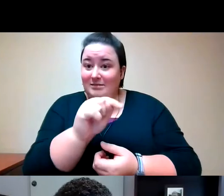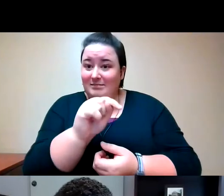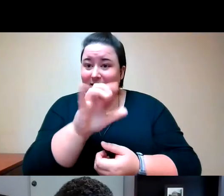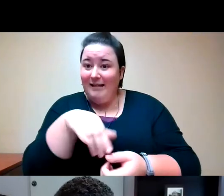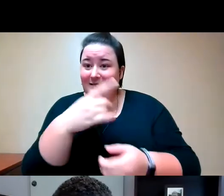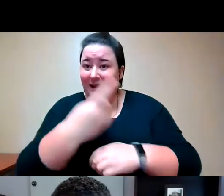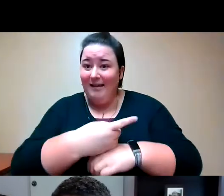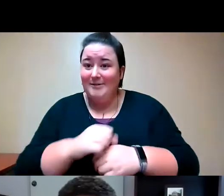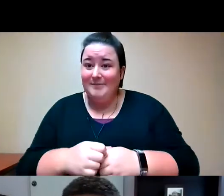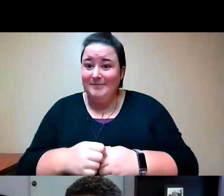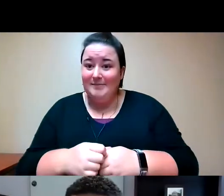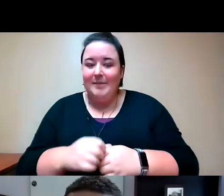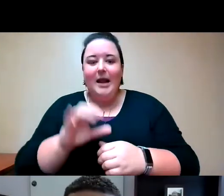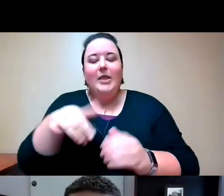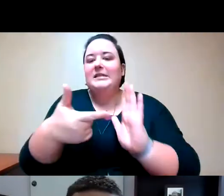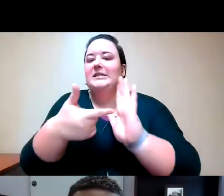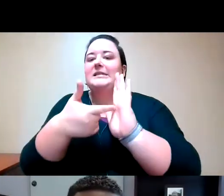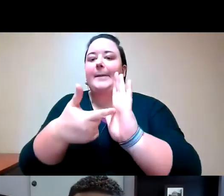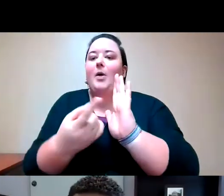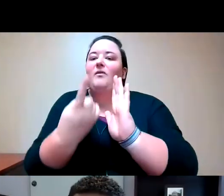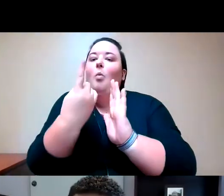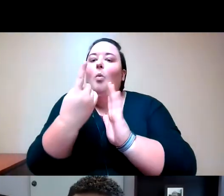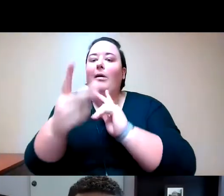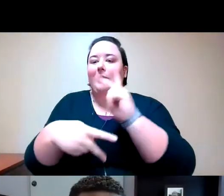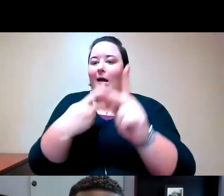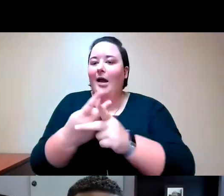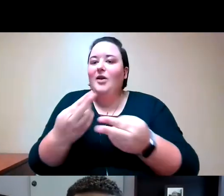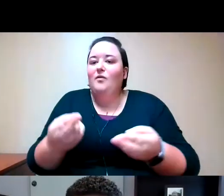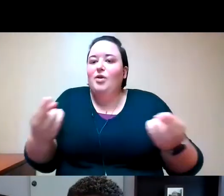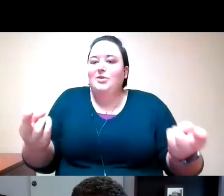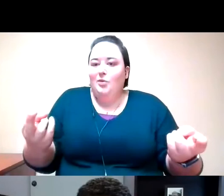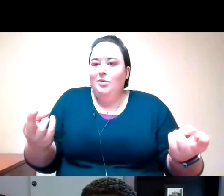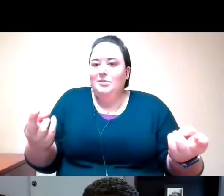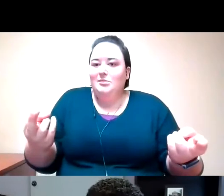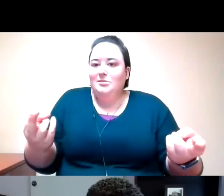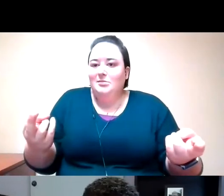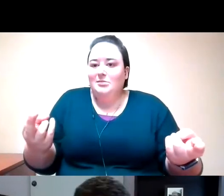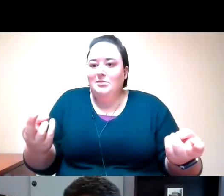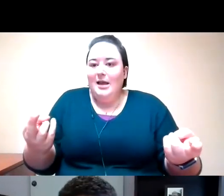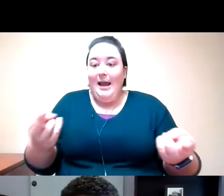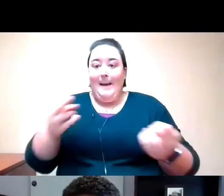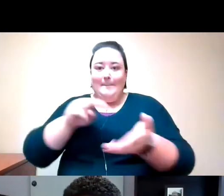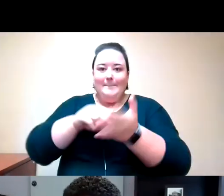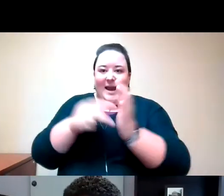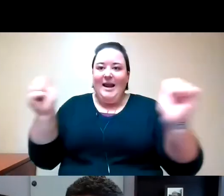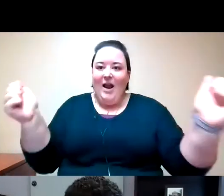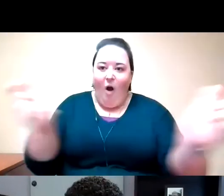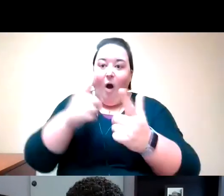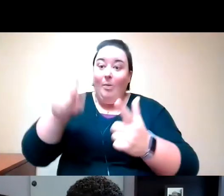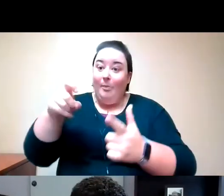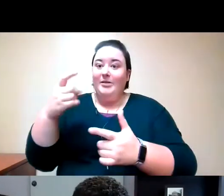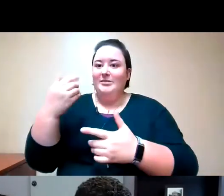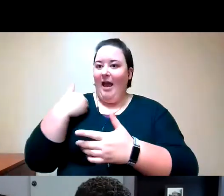this just as an example of one type of resource that exists, not to say that everyone must have a standing wheelchair. And